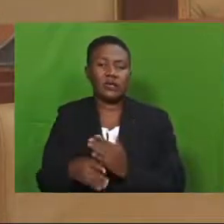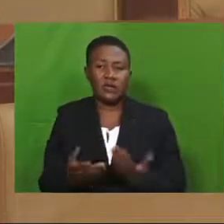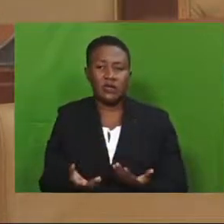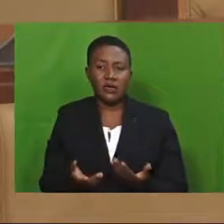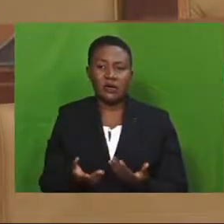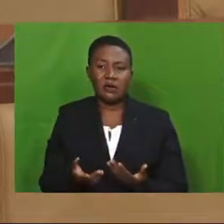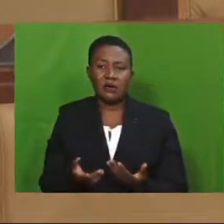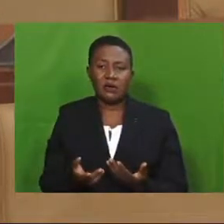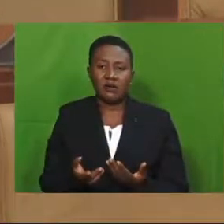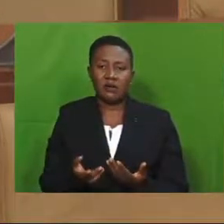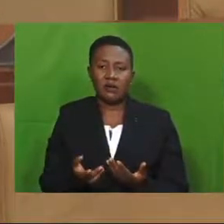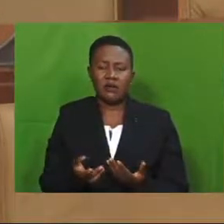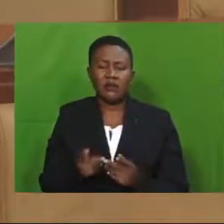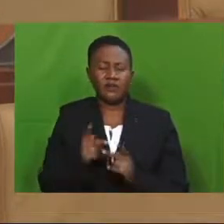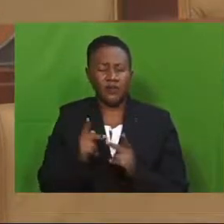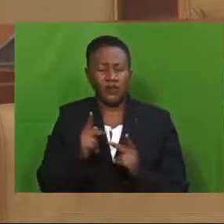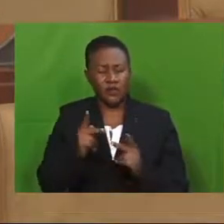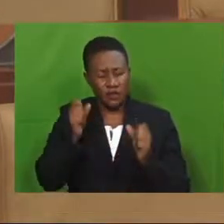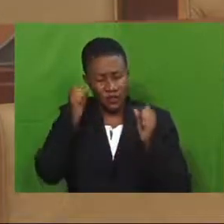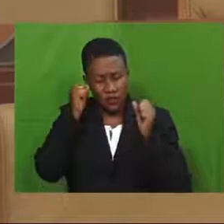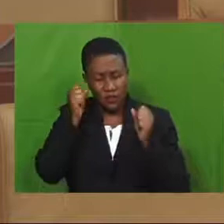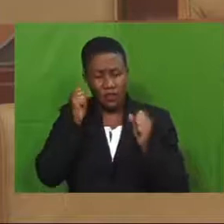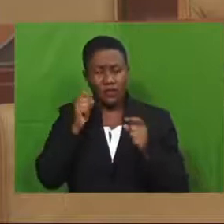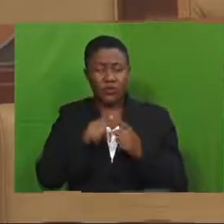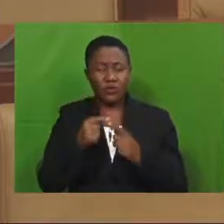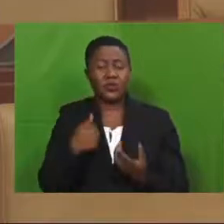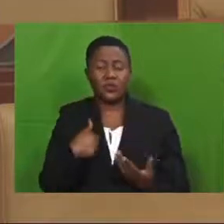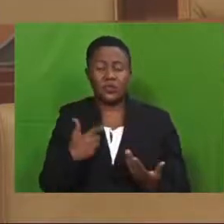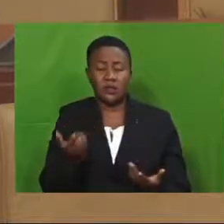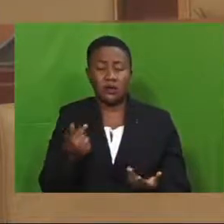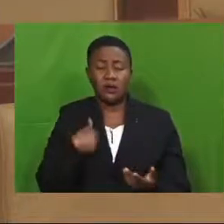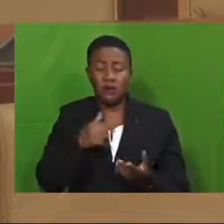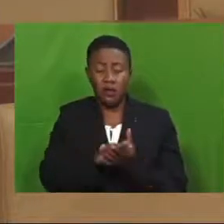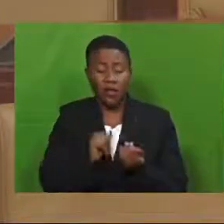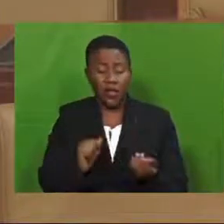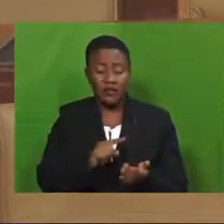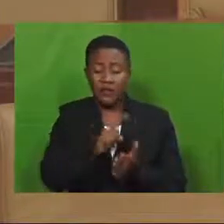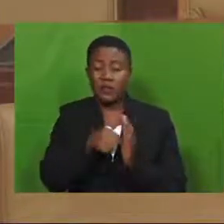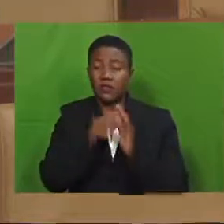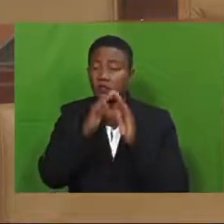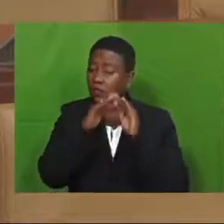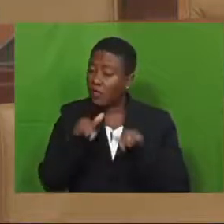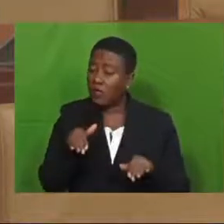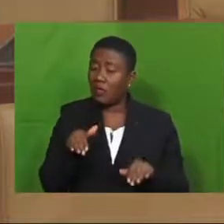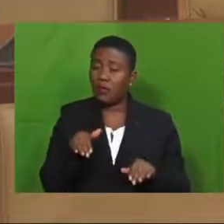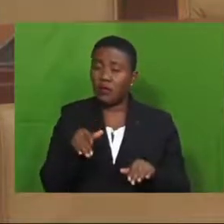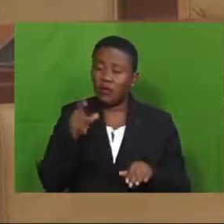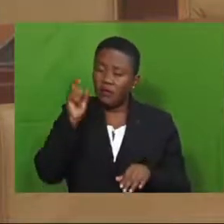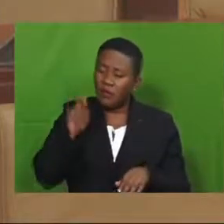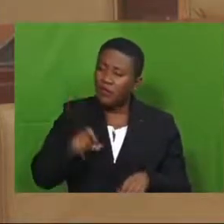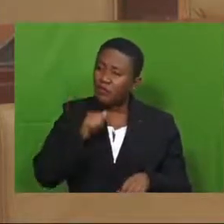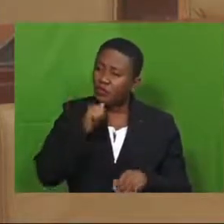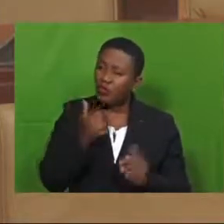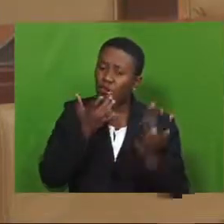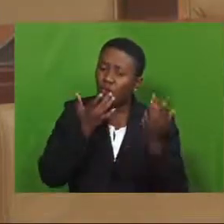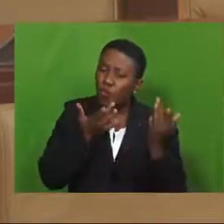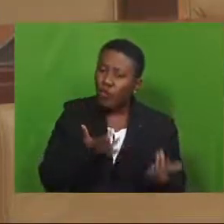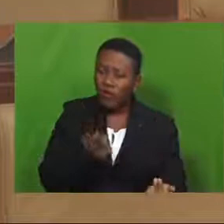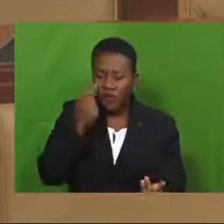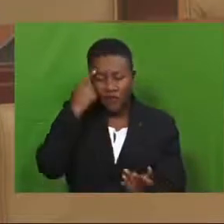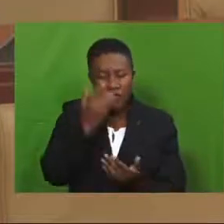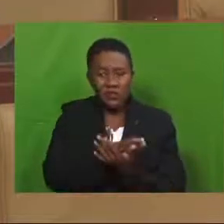matter of concern to me that I believe that this House must not wait for an incident to